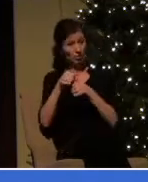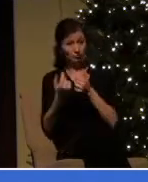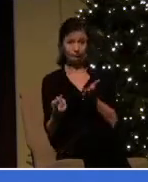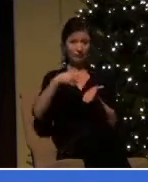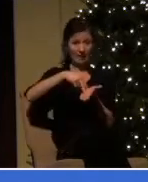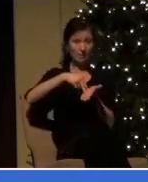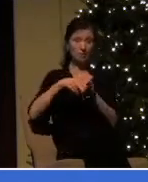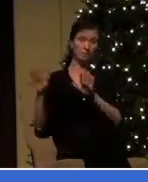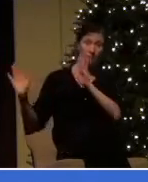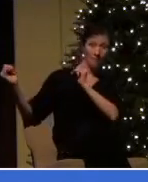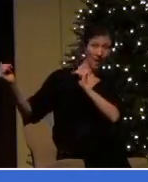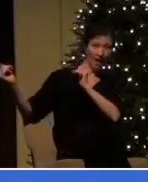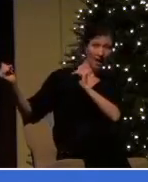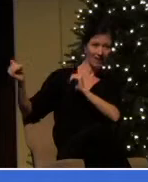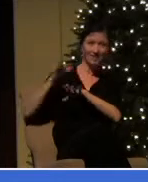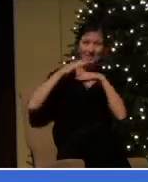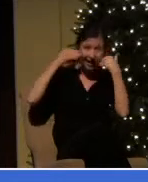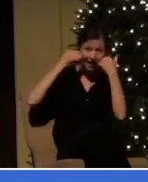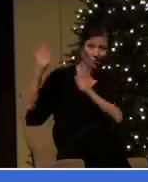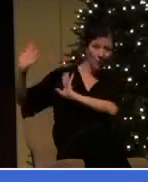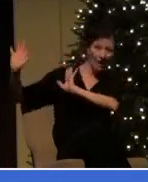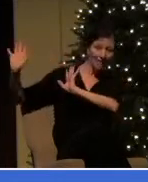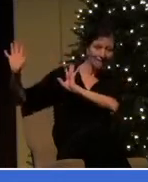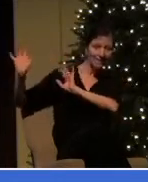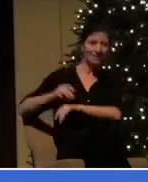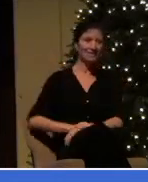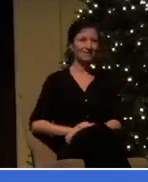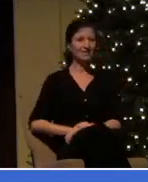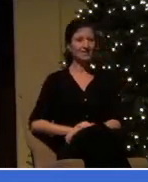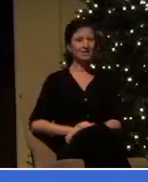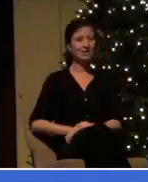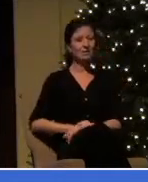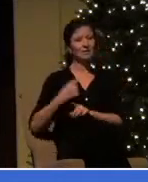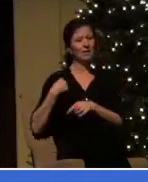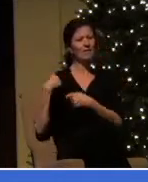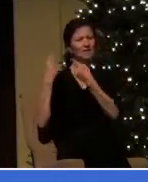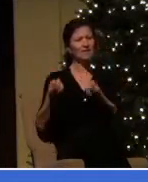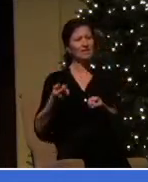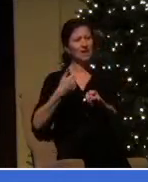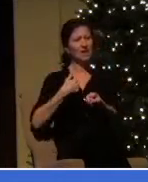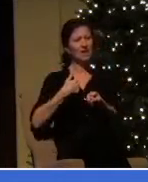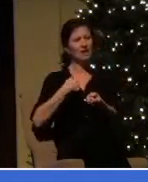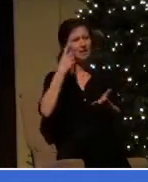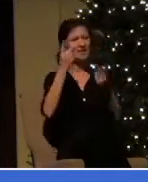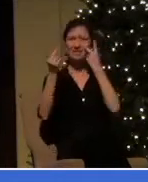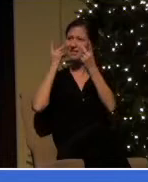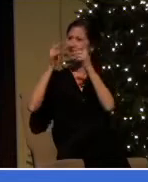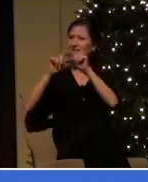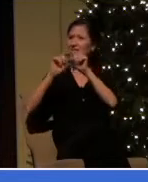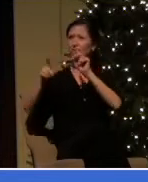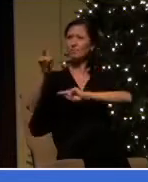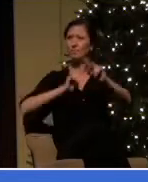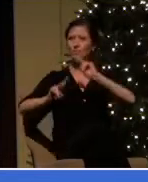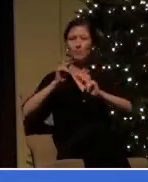day. I've taken the time to stop and acknowledge people everywhere. I've asked them what their dreams are. I have rooted